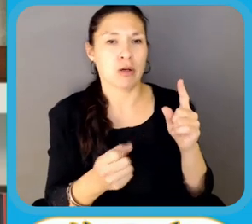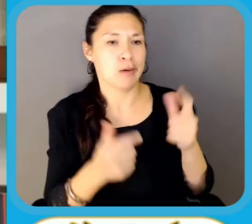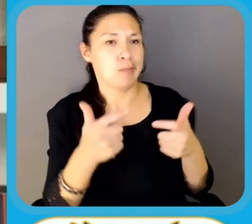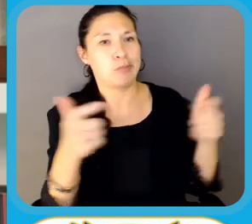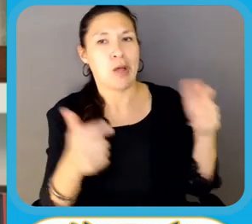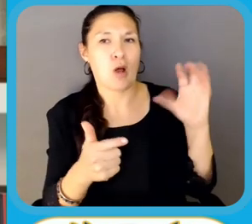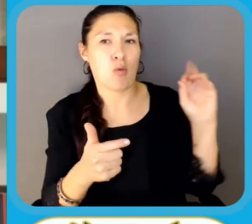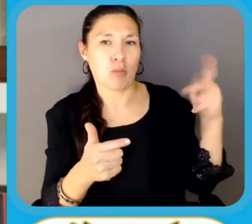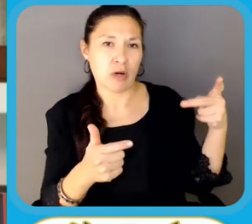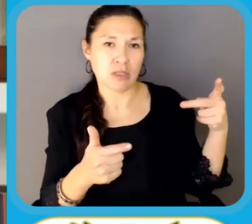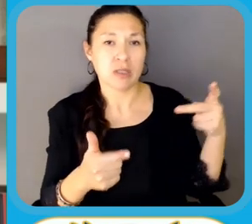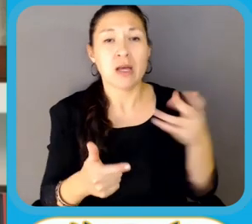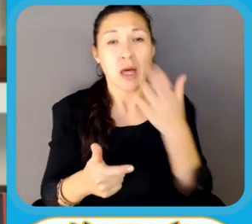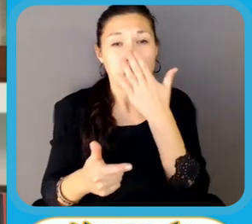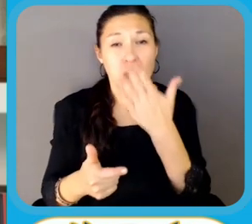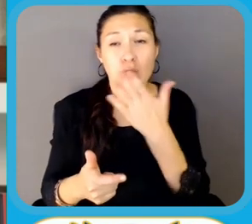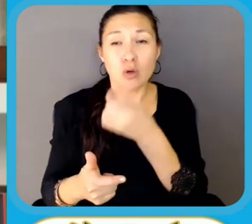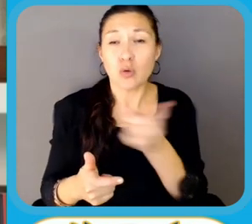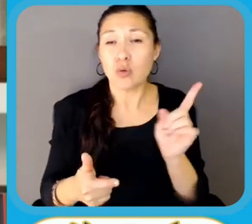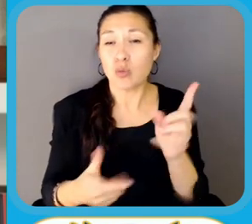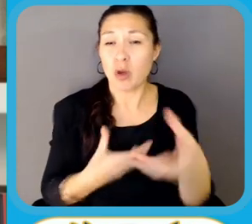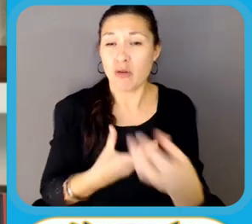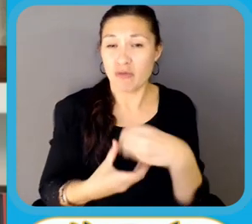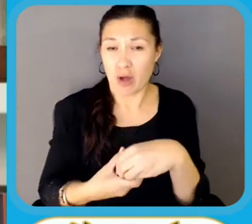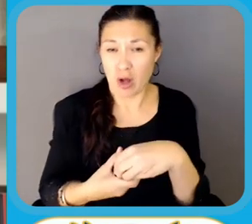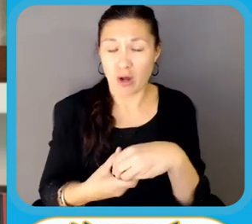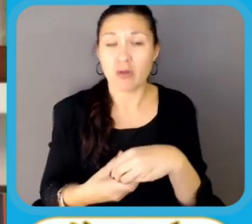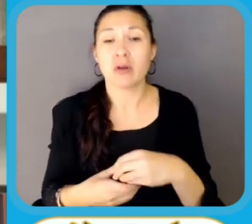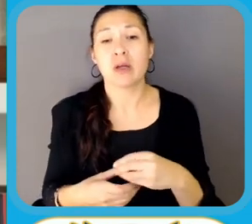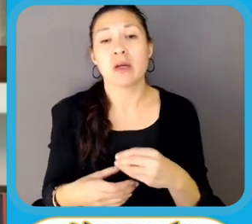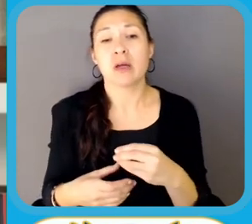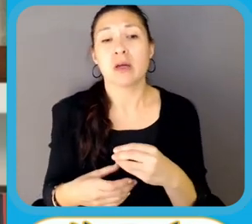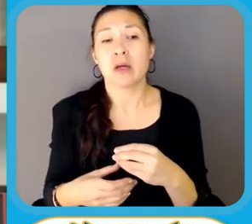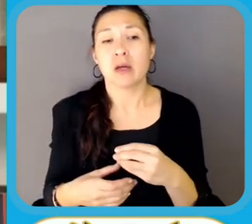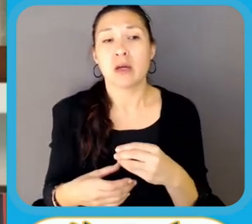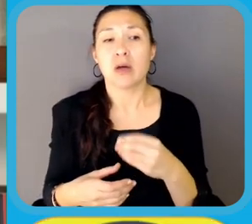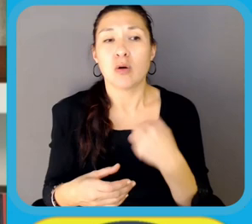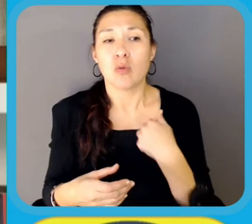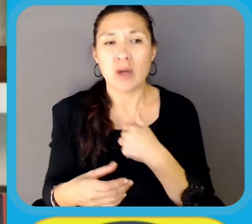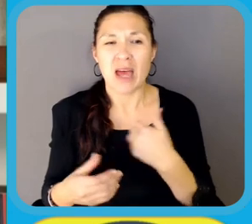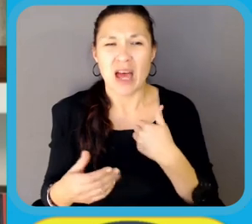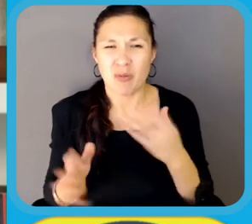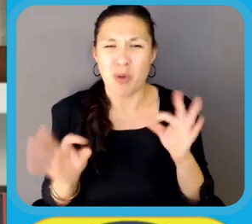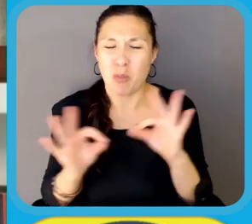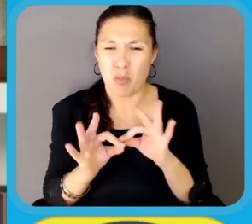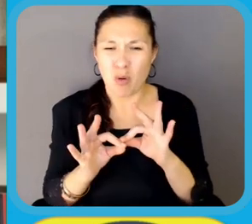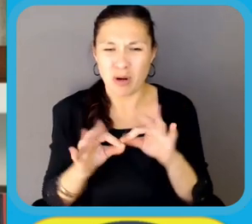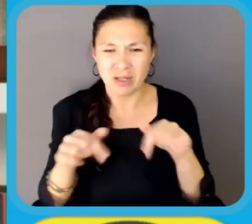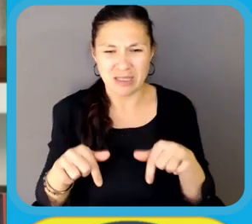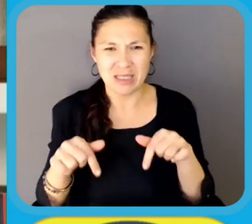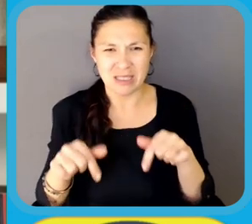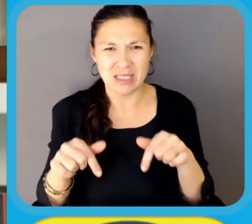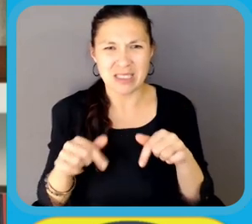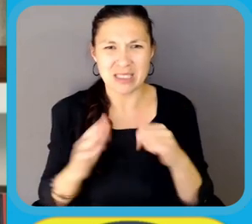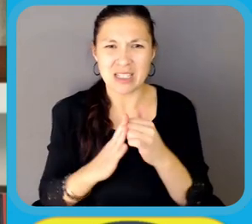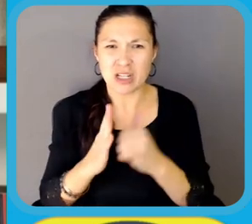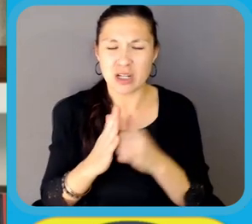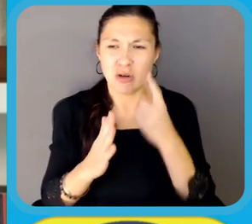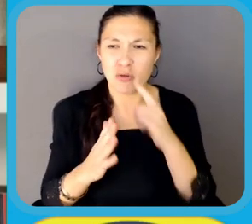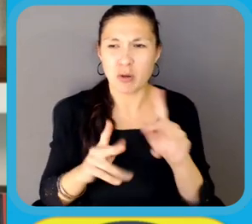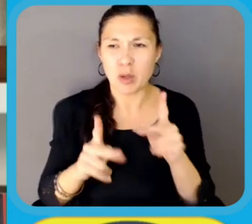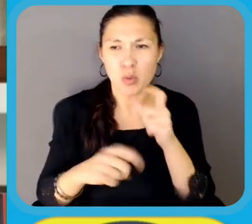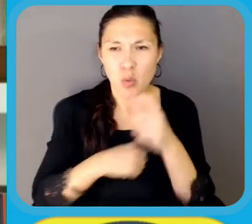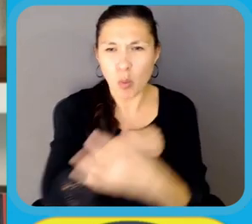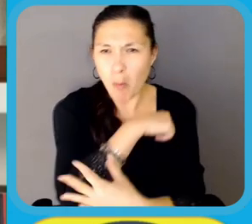got involved. Our popular, necessary, and urgent agenda for poor and working people of this country